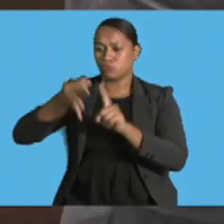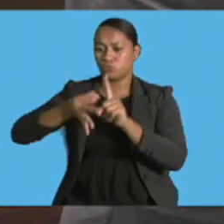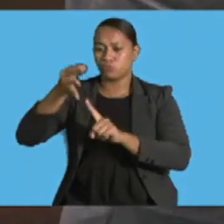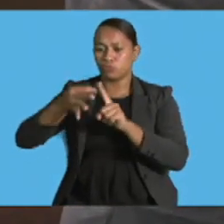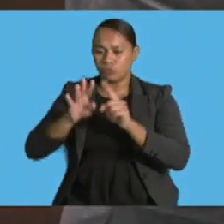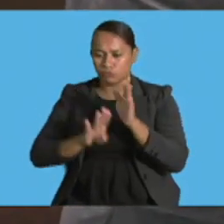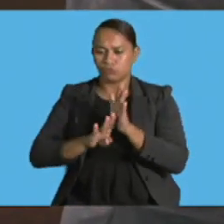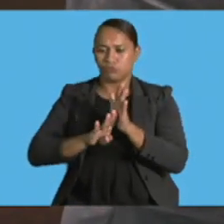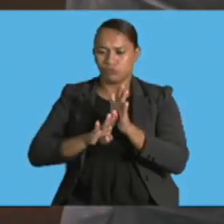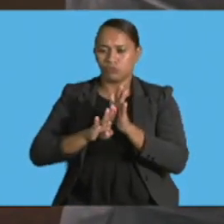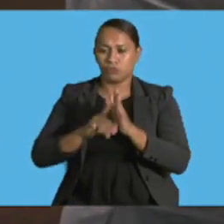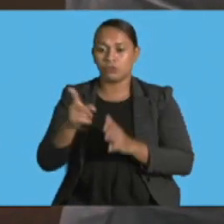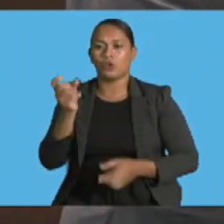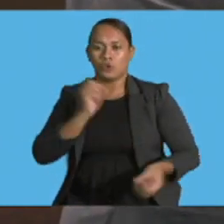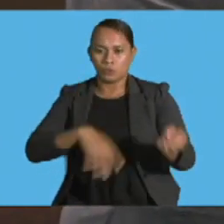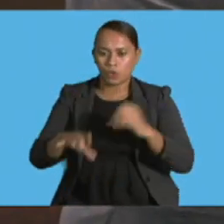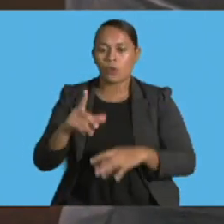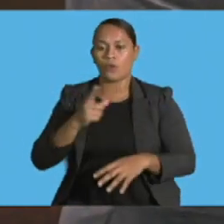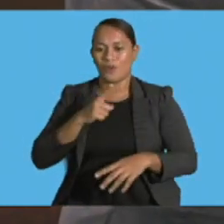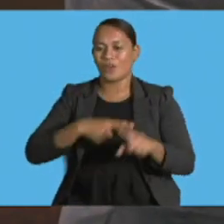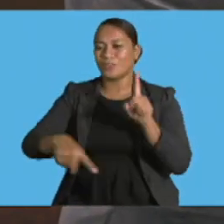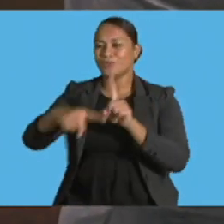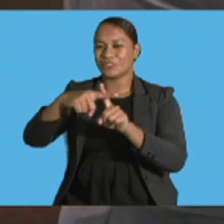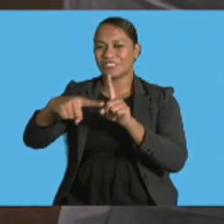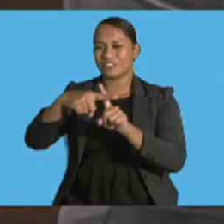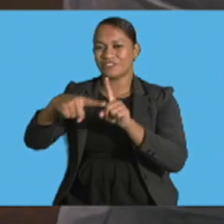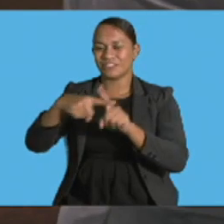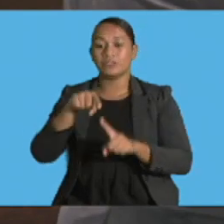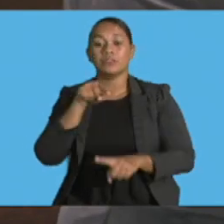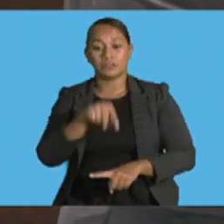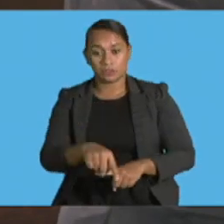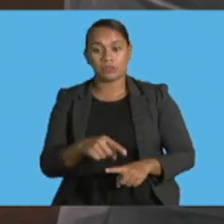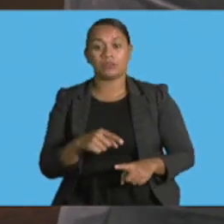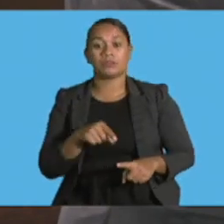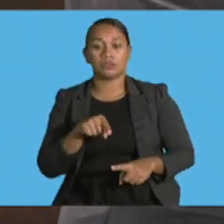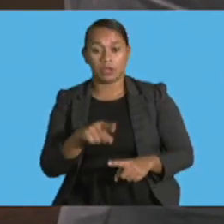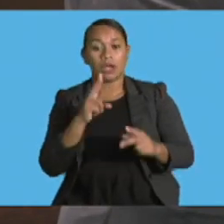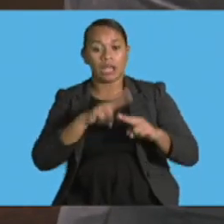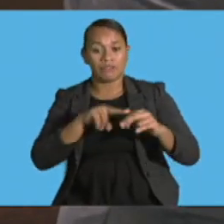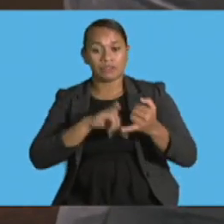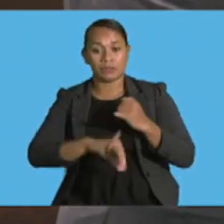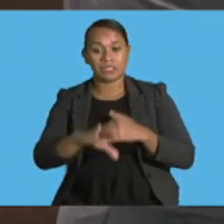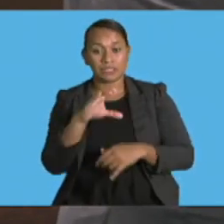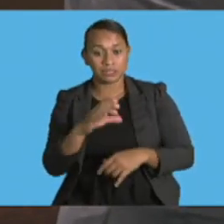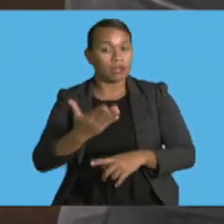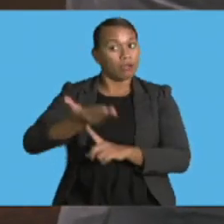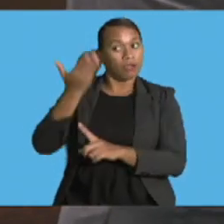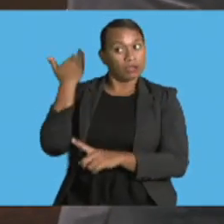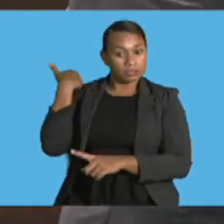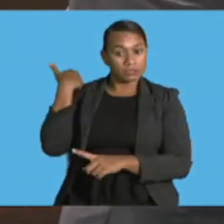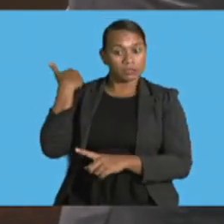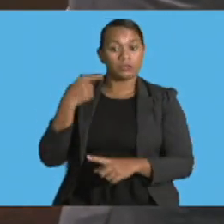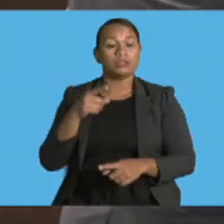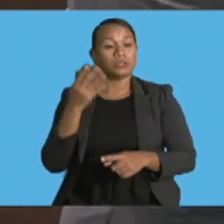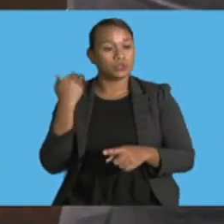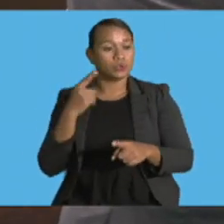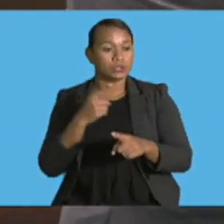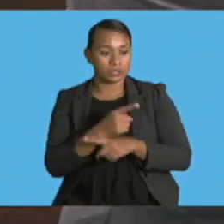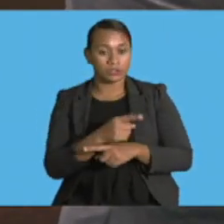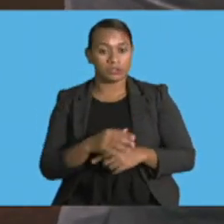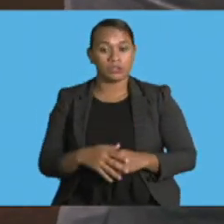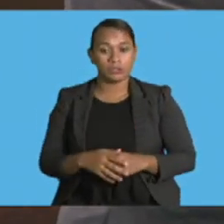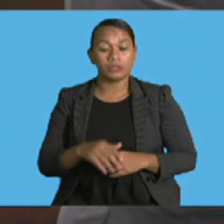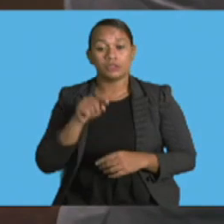contributed positively to the mill's operational efficiency. As of just last week, a total of